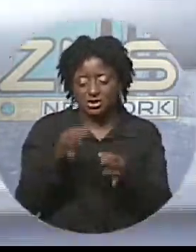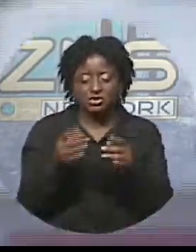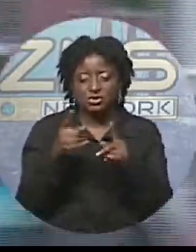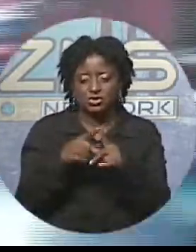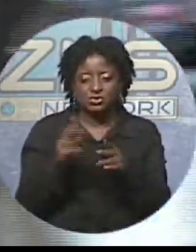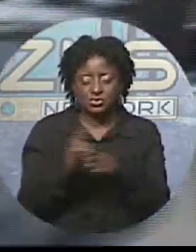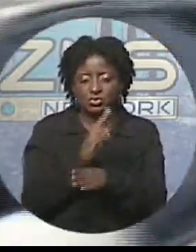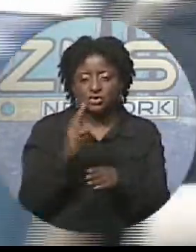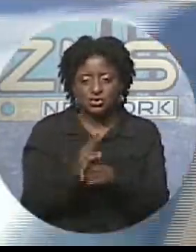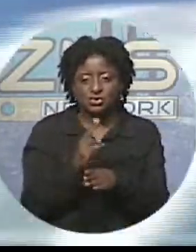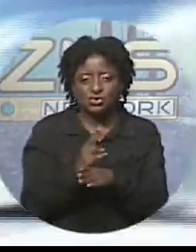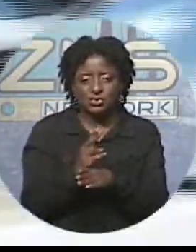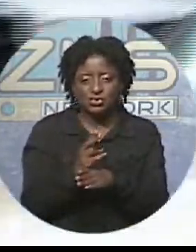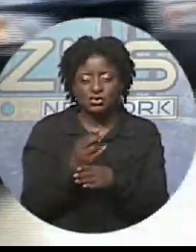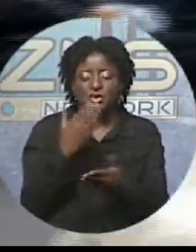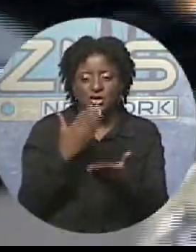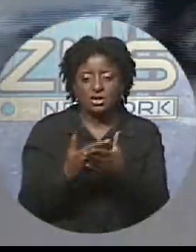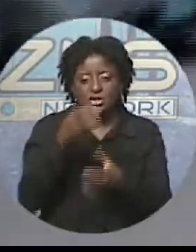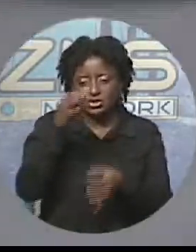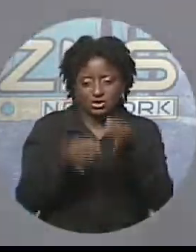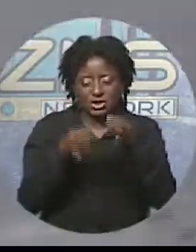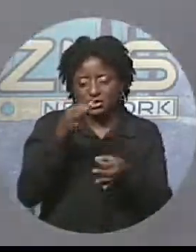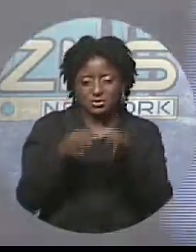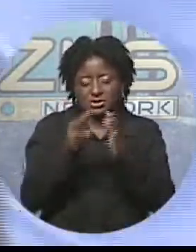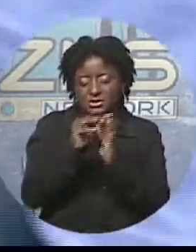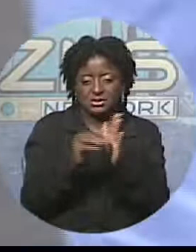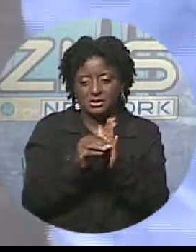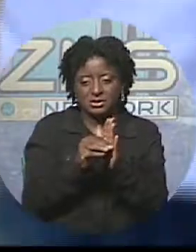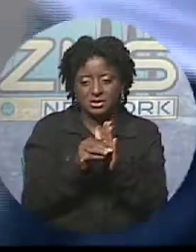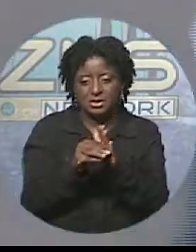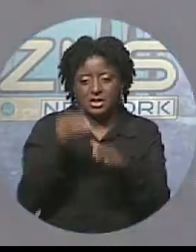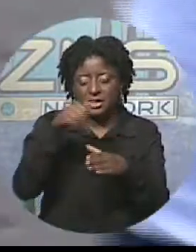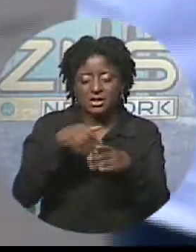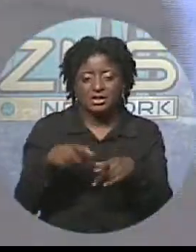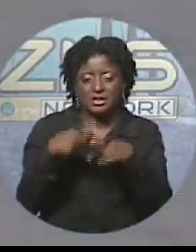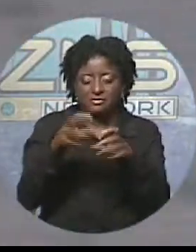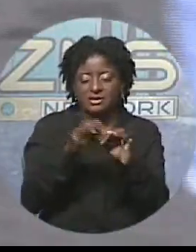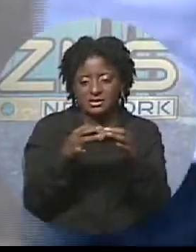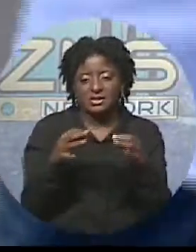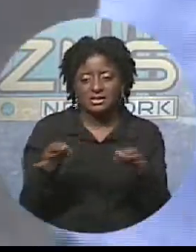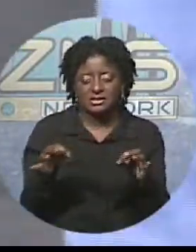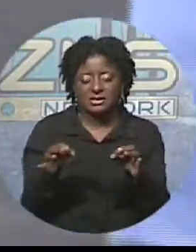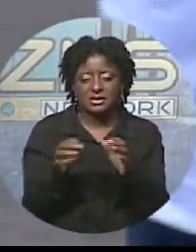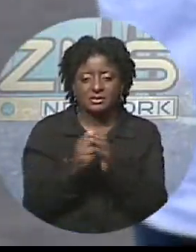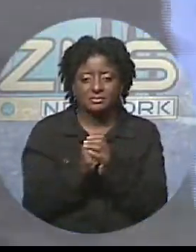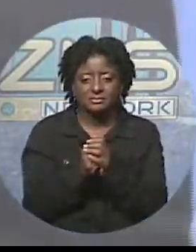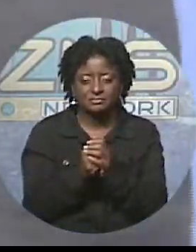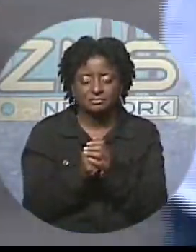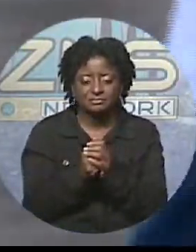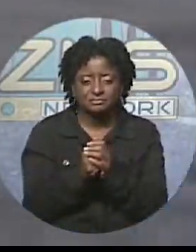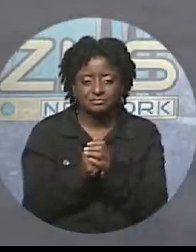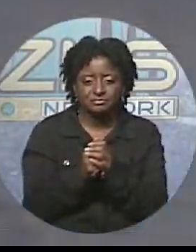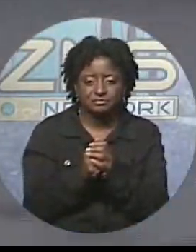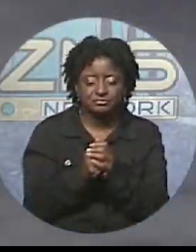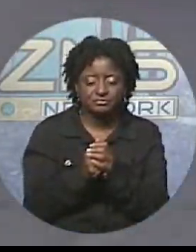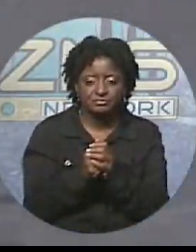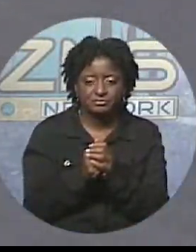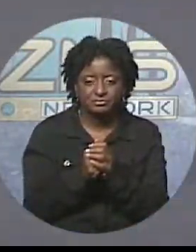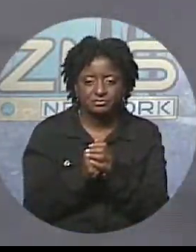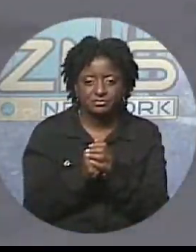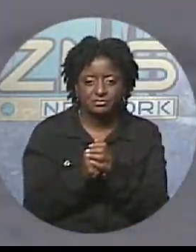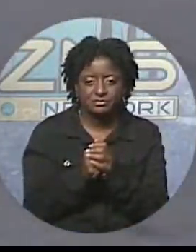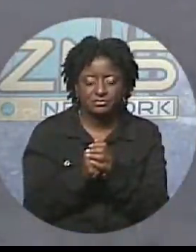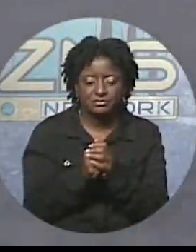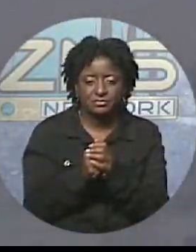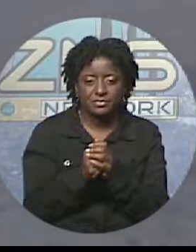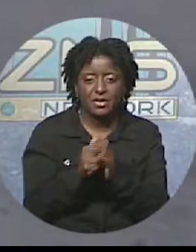appropriate sentence. He admitted that while his client shows no remorse, that position is consistent with that of his defense of innocence.